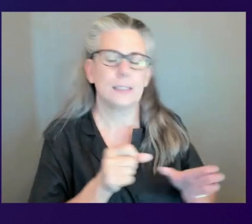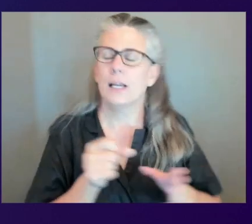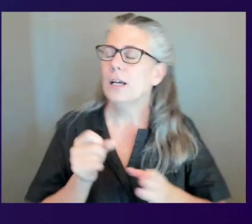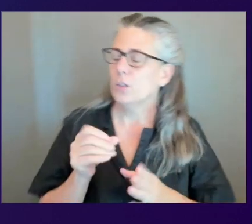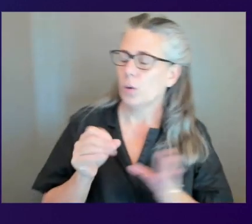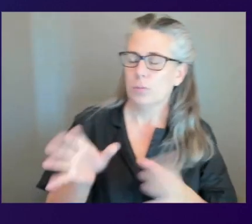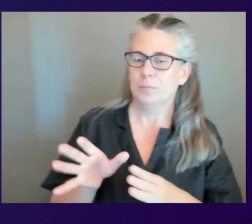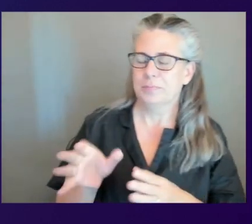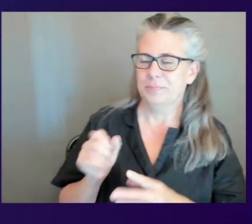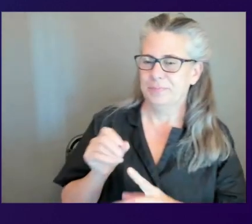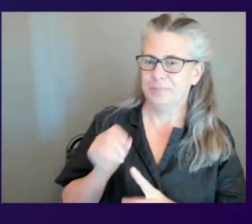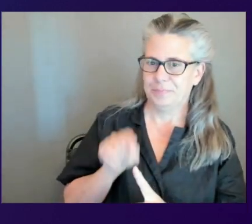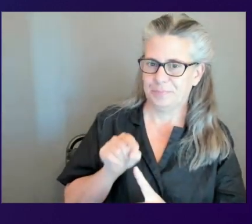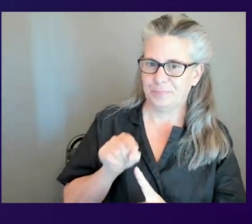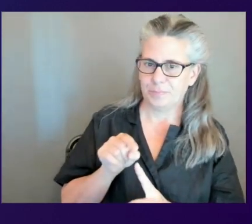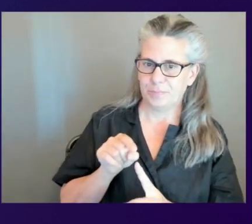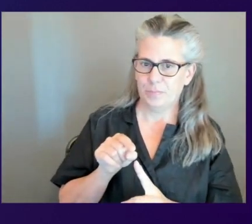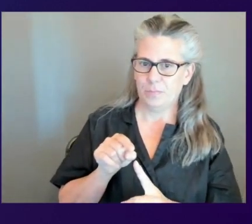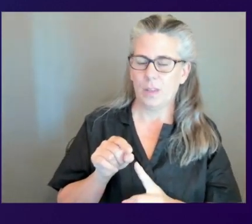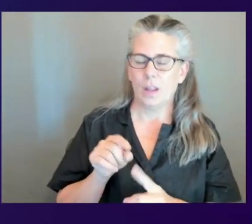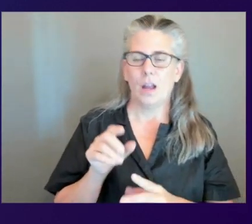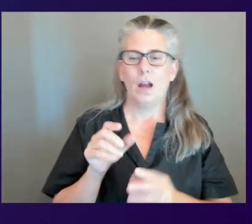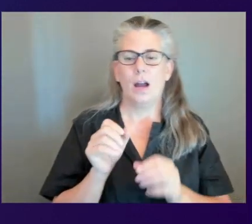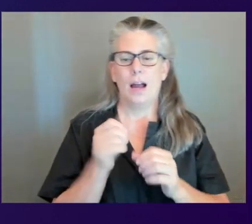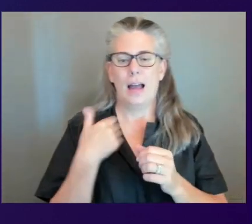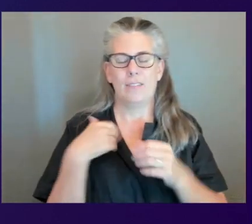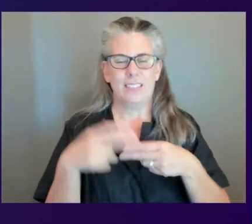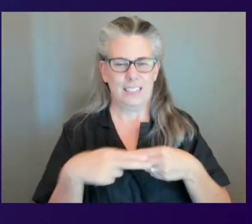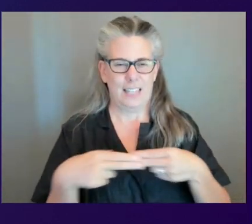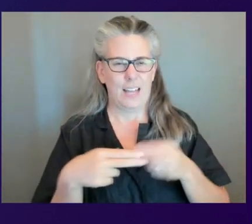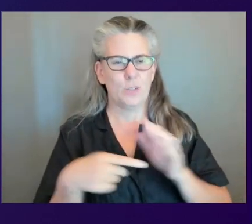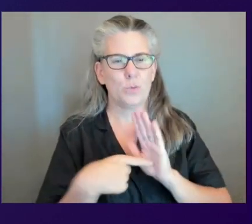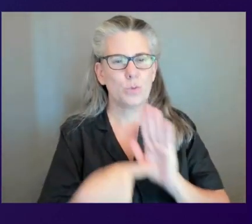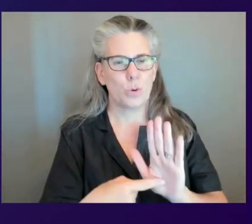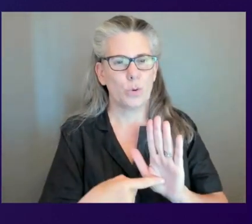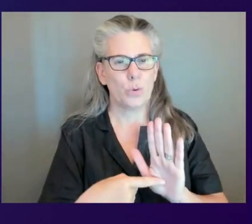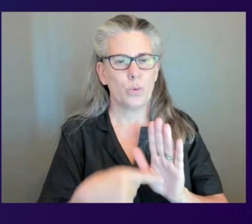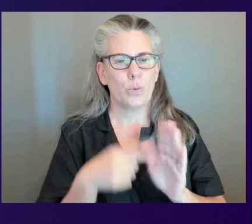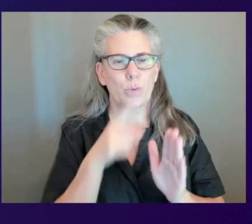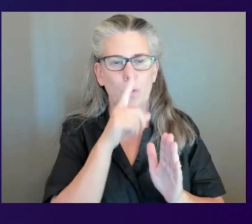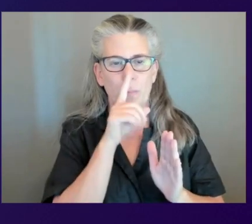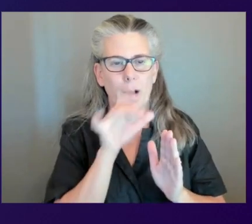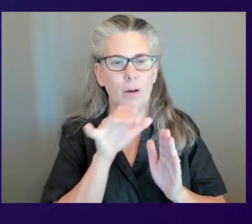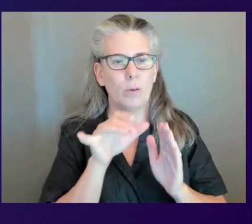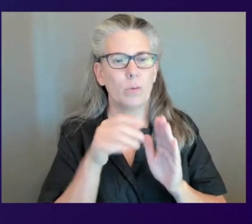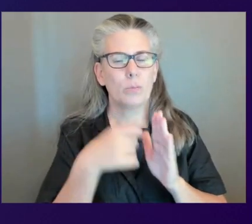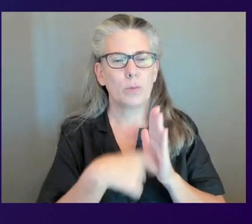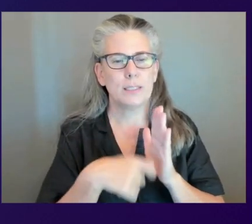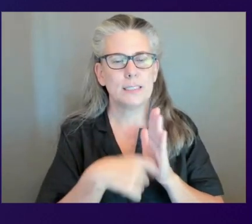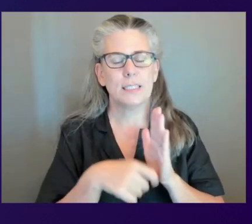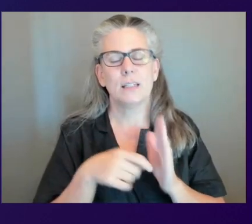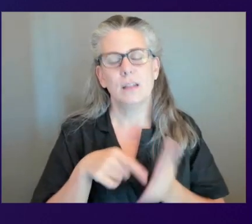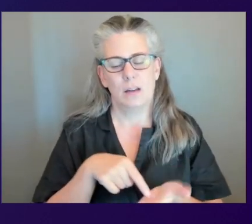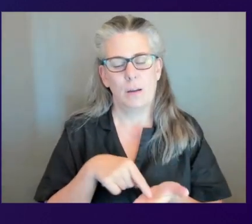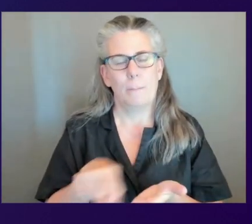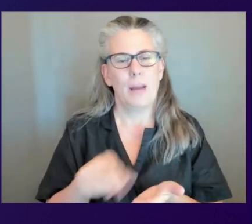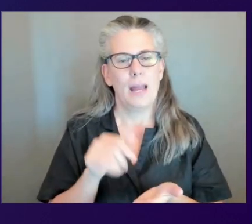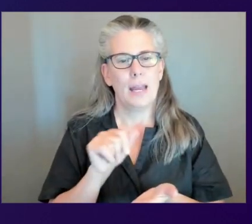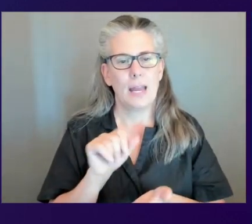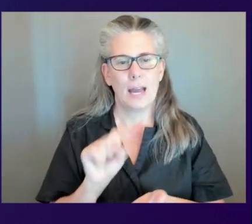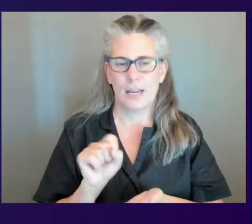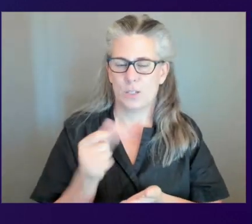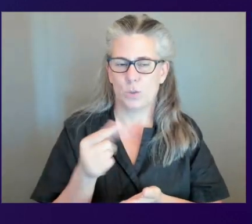to illustrate kind of how that looks. So it's essentially pay as you go and charging for a monthly active user. So